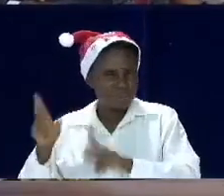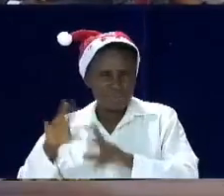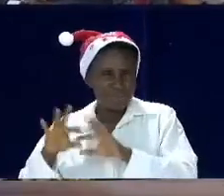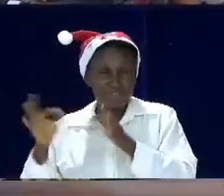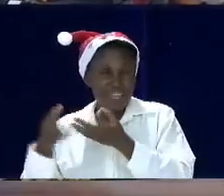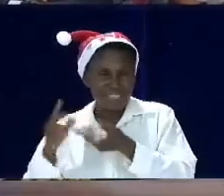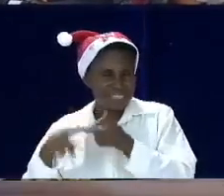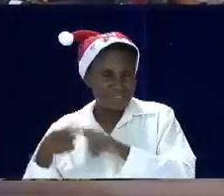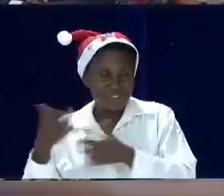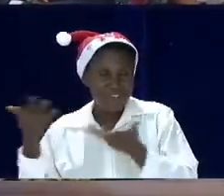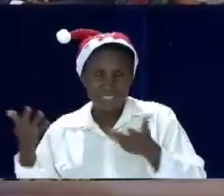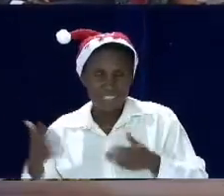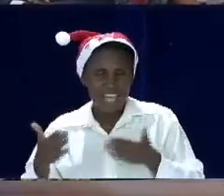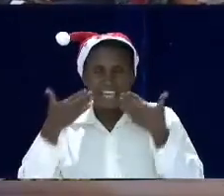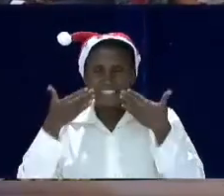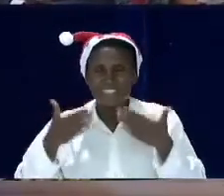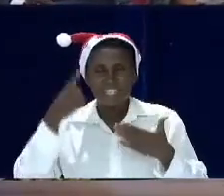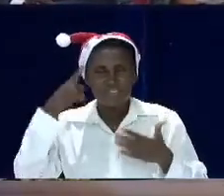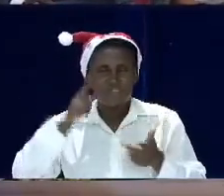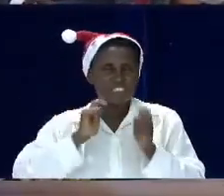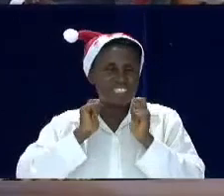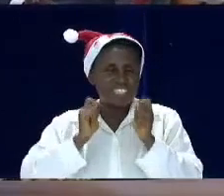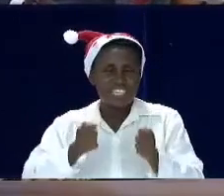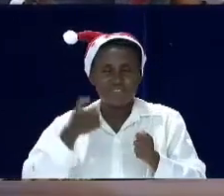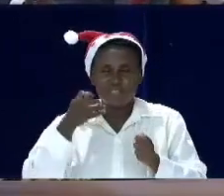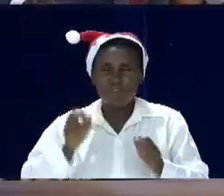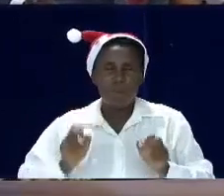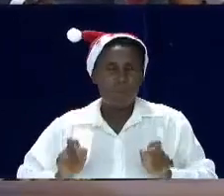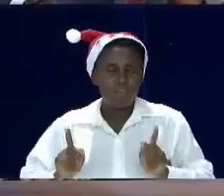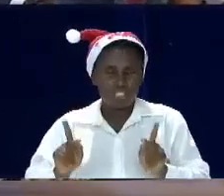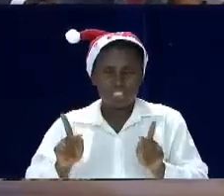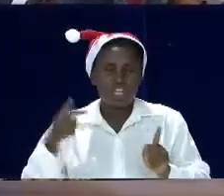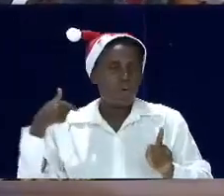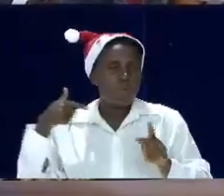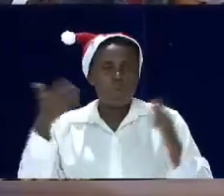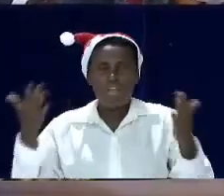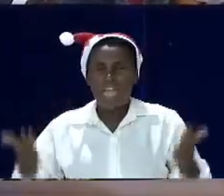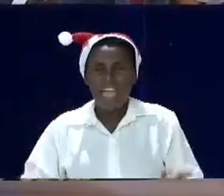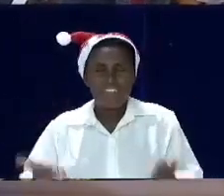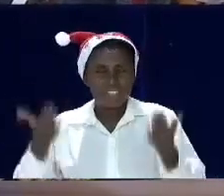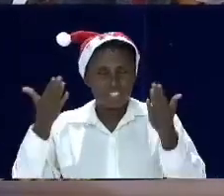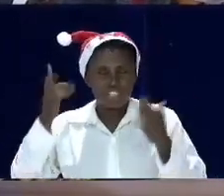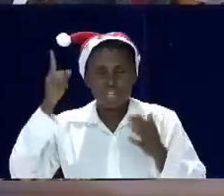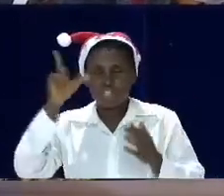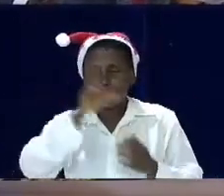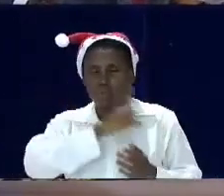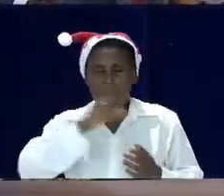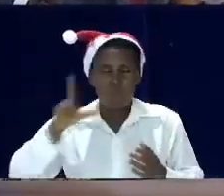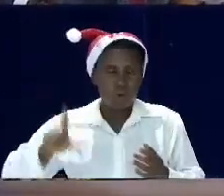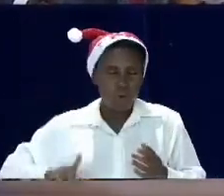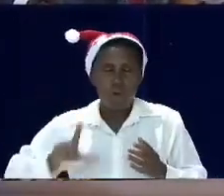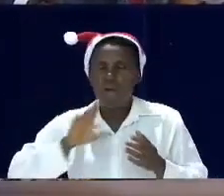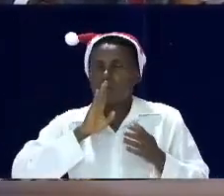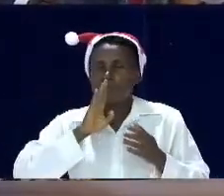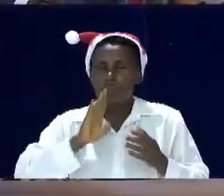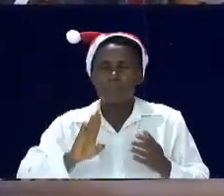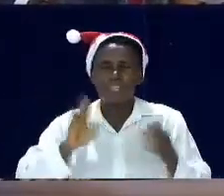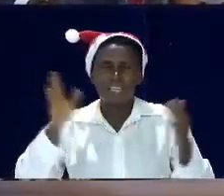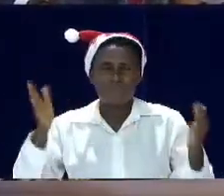Thank you for gifts of opportunities. We exalt you, O Lord. Be